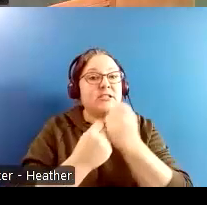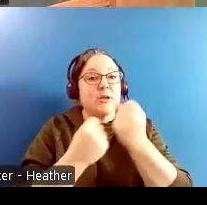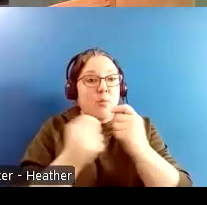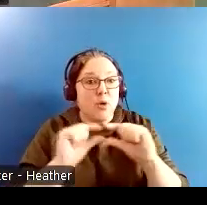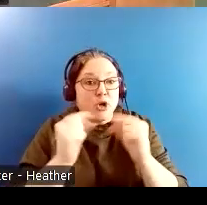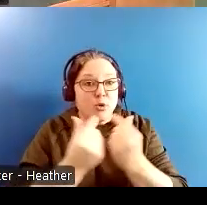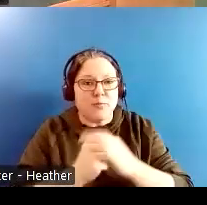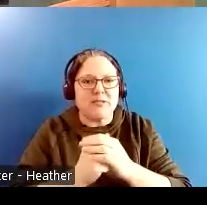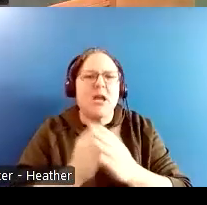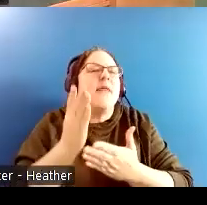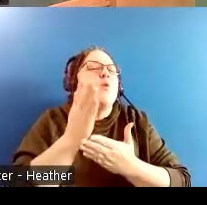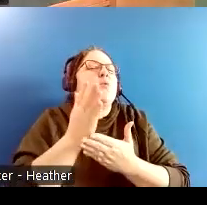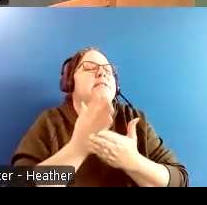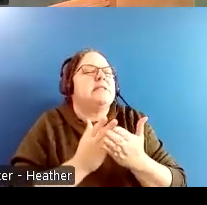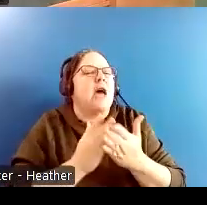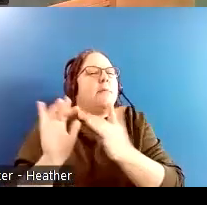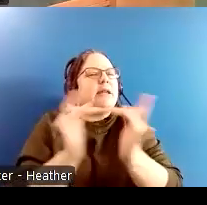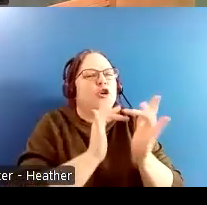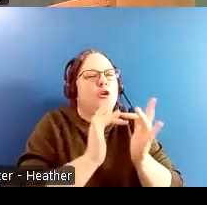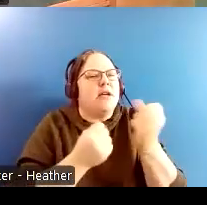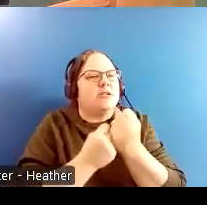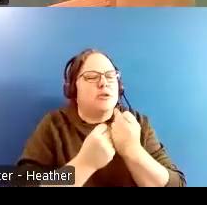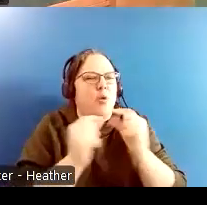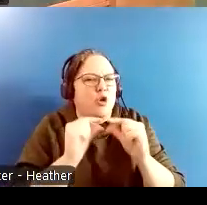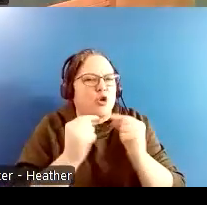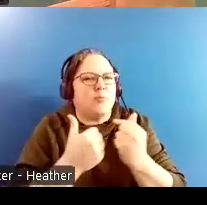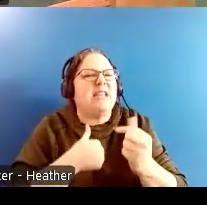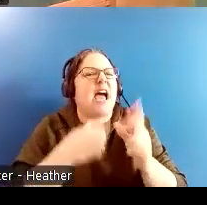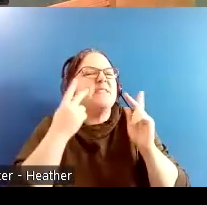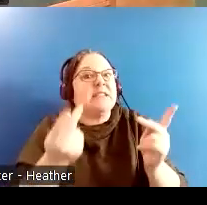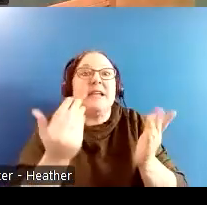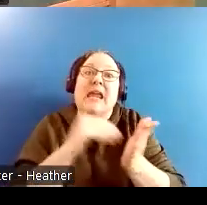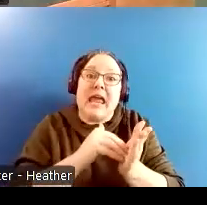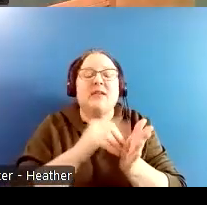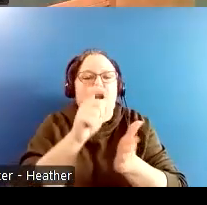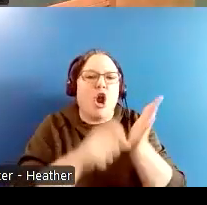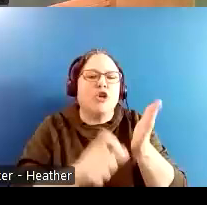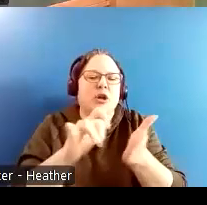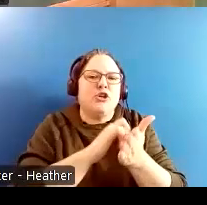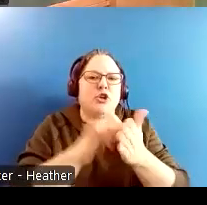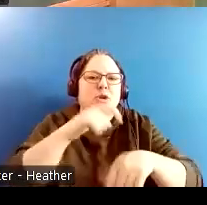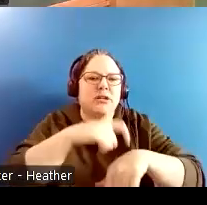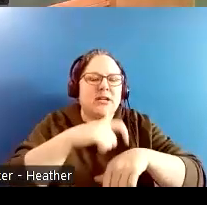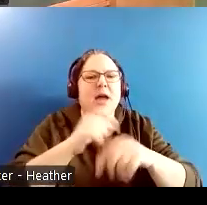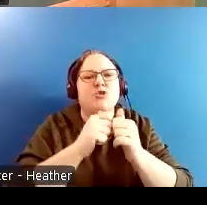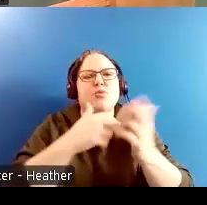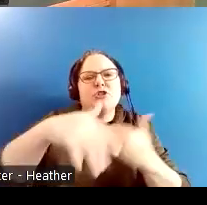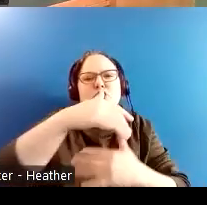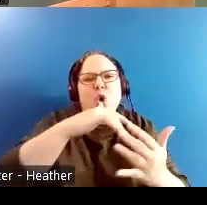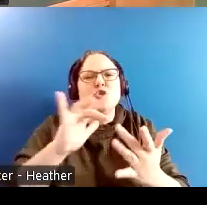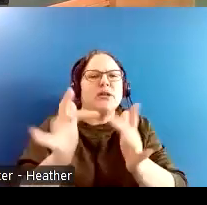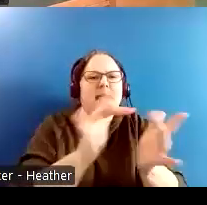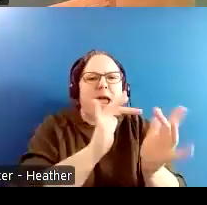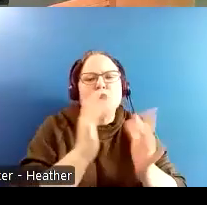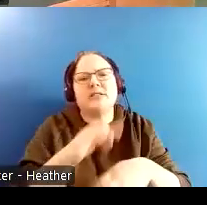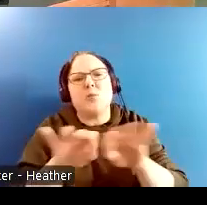been some internet support groups. I've seen also these articles in the New York Times about social networks and the importance of connecting. There